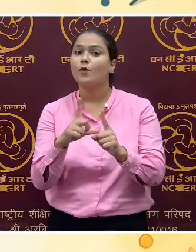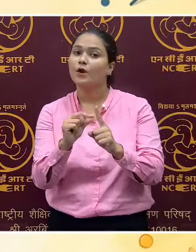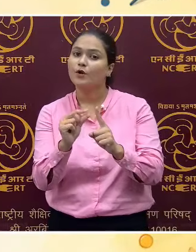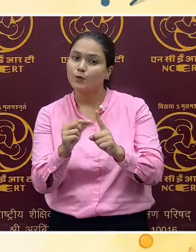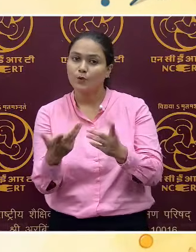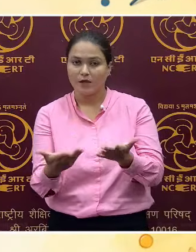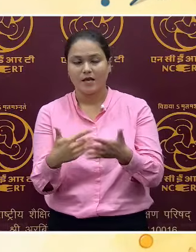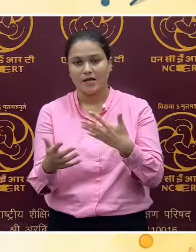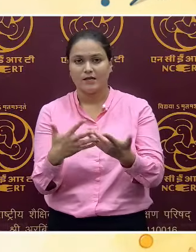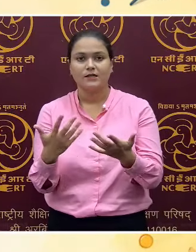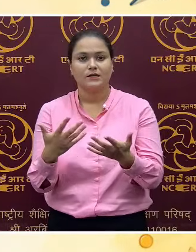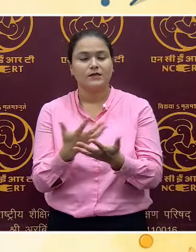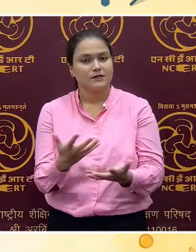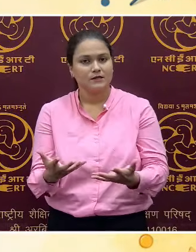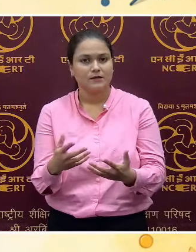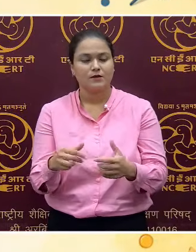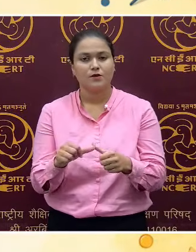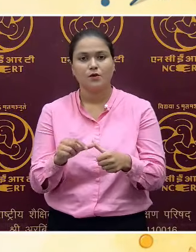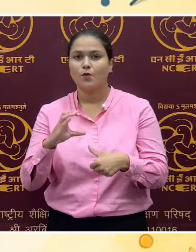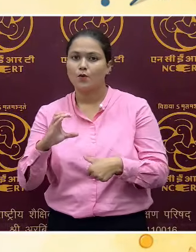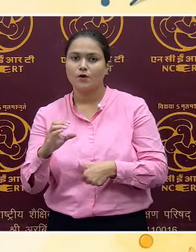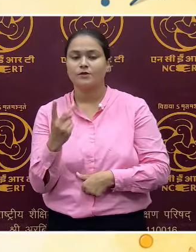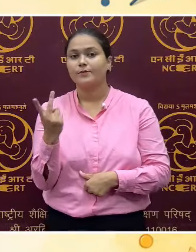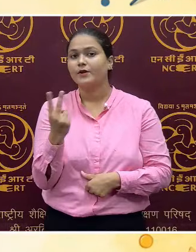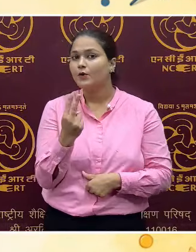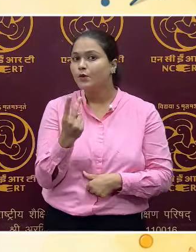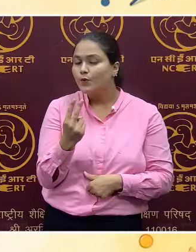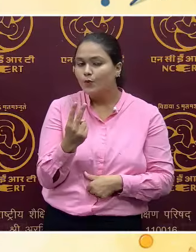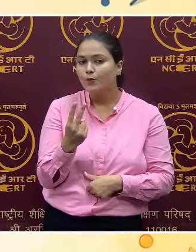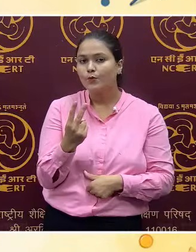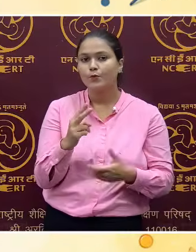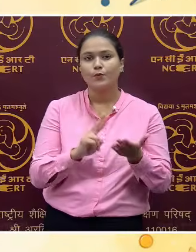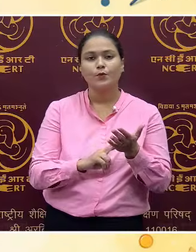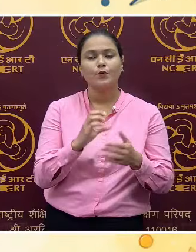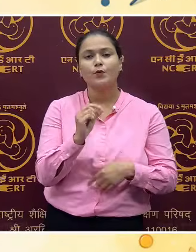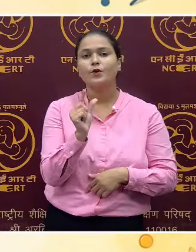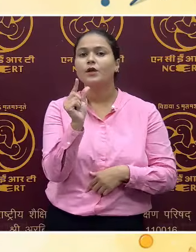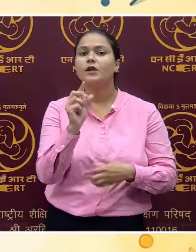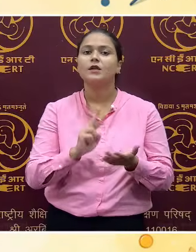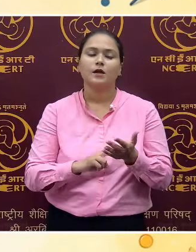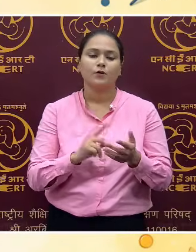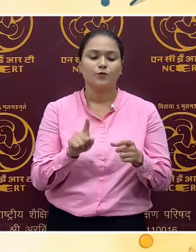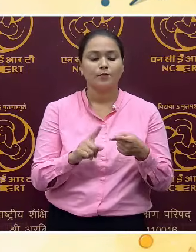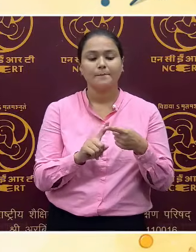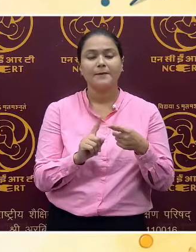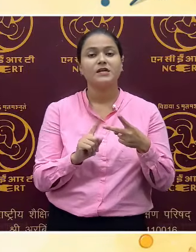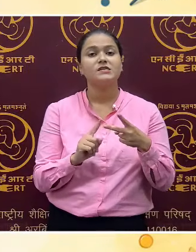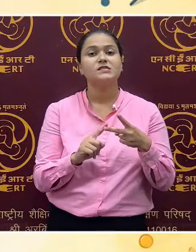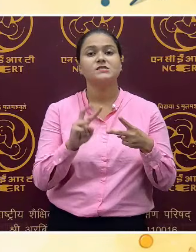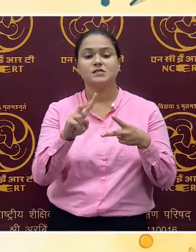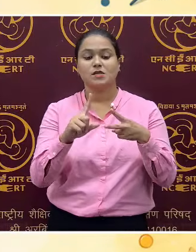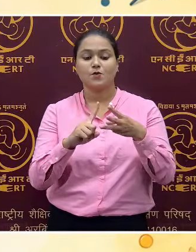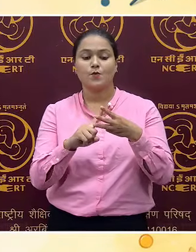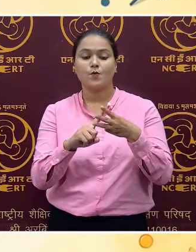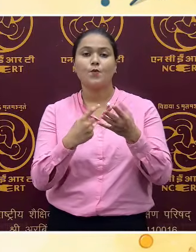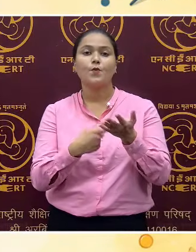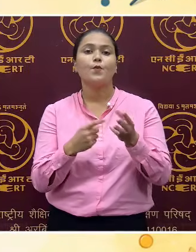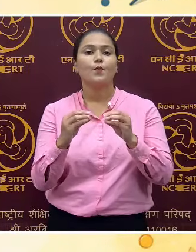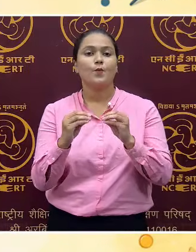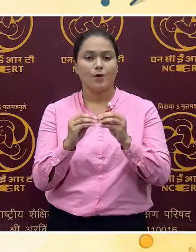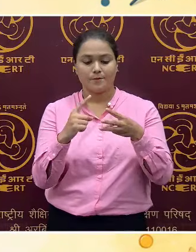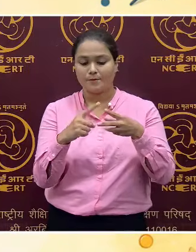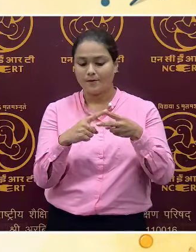case. So, there will always be two nouns at the beginning and at the end, and there is a verb which negotiates between the two.